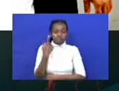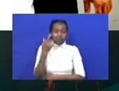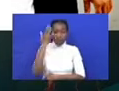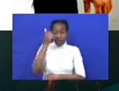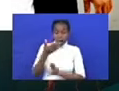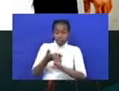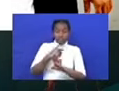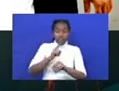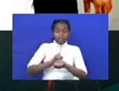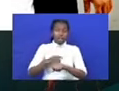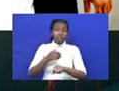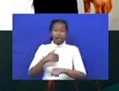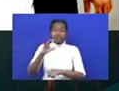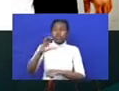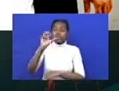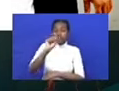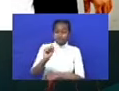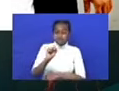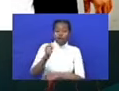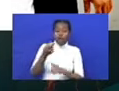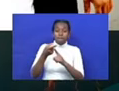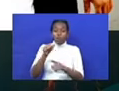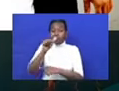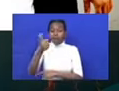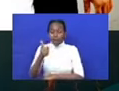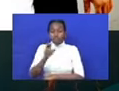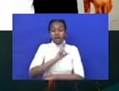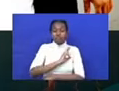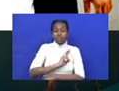a cabinet secretary from another religion,